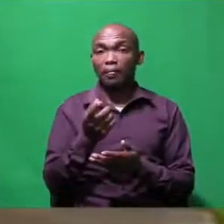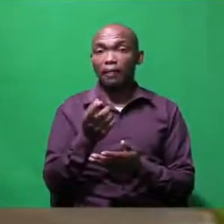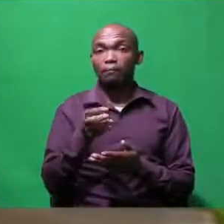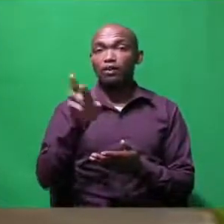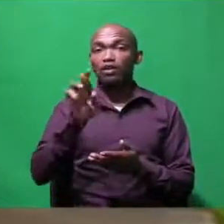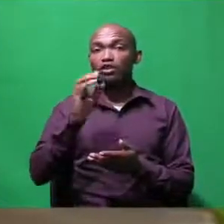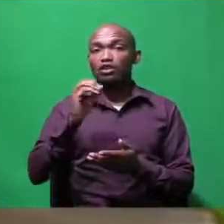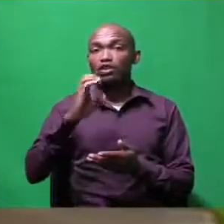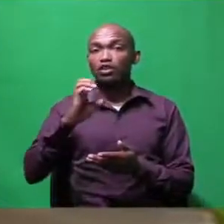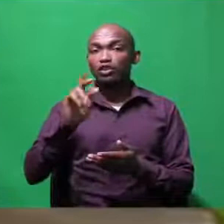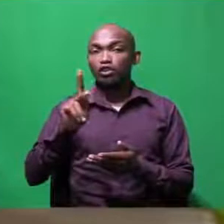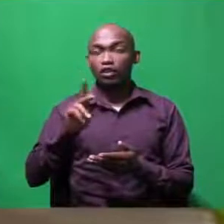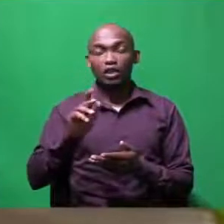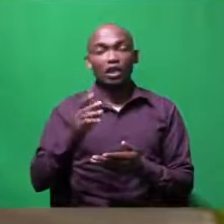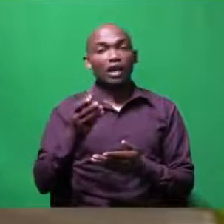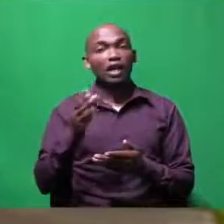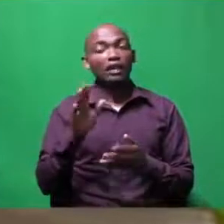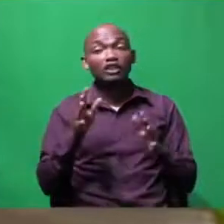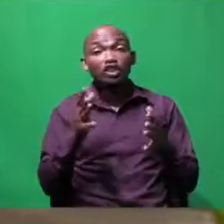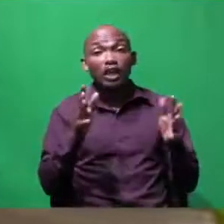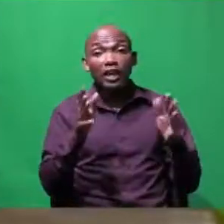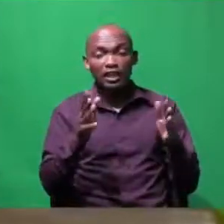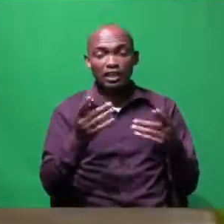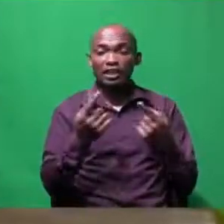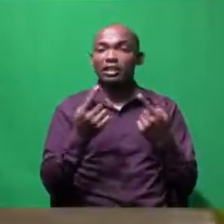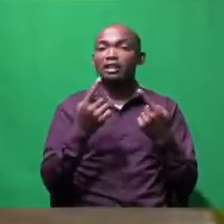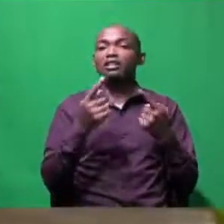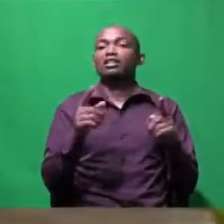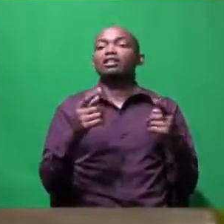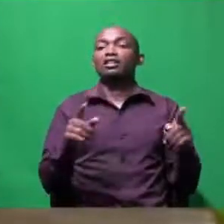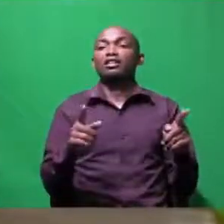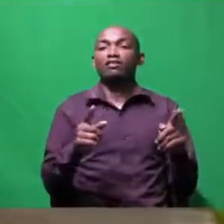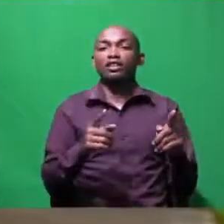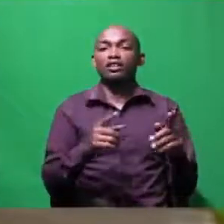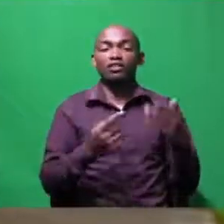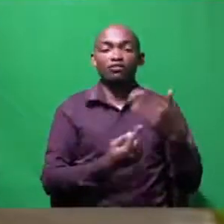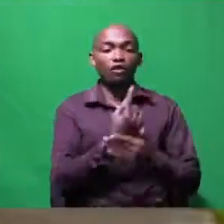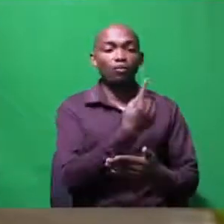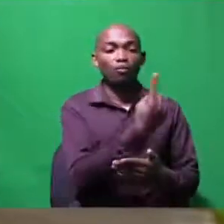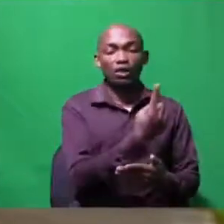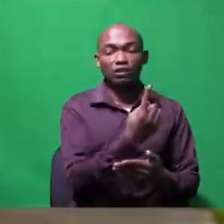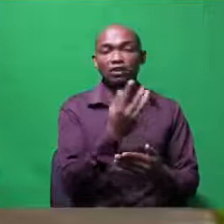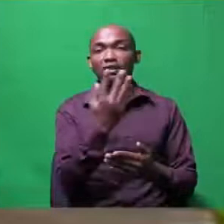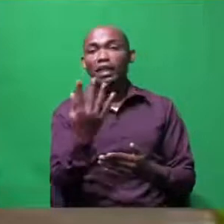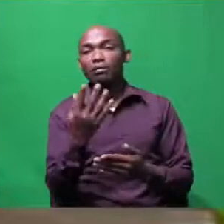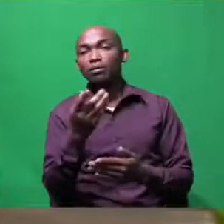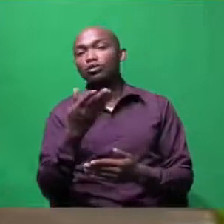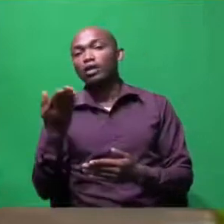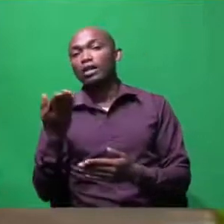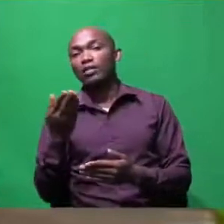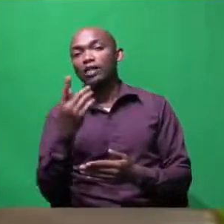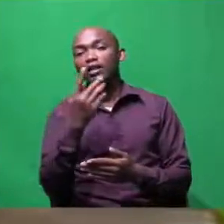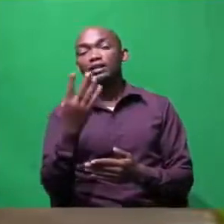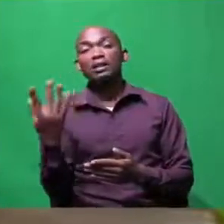a rock which can be shine in different from one types of rock to another types of rock.